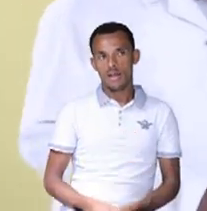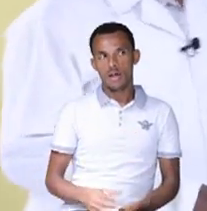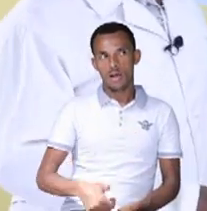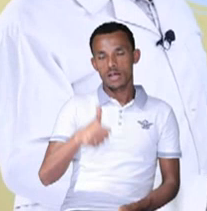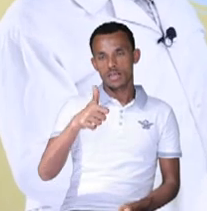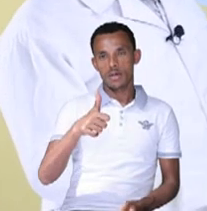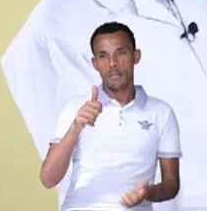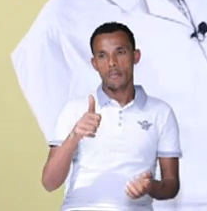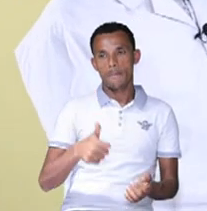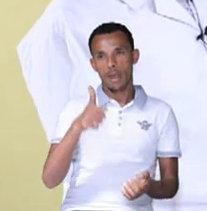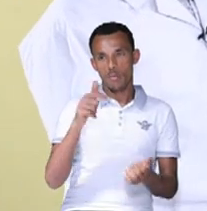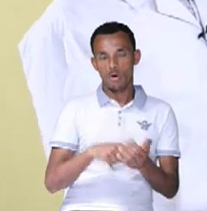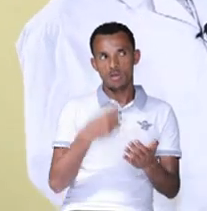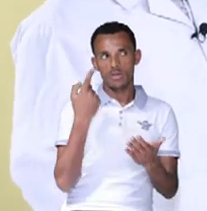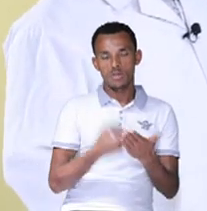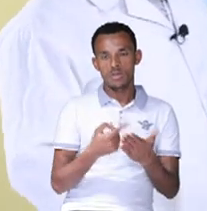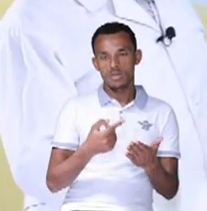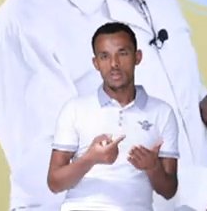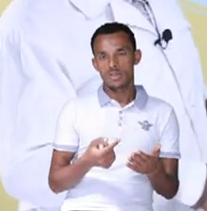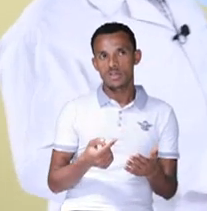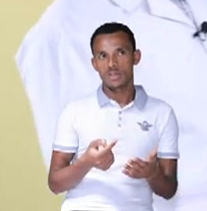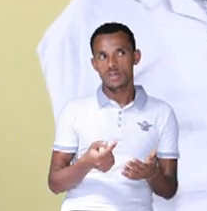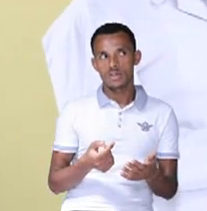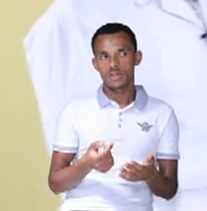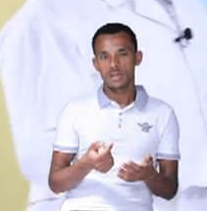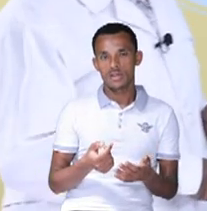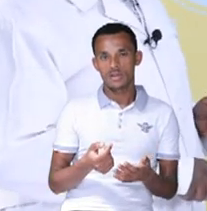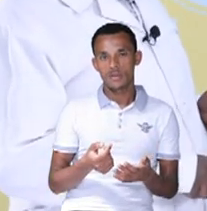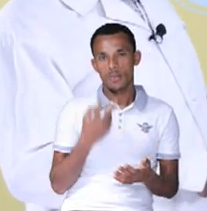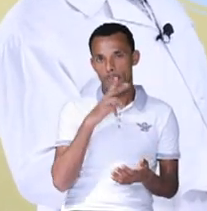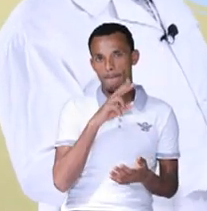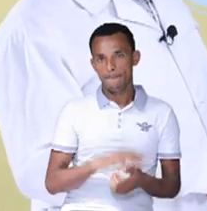Another main point on this one is,